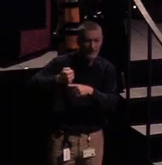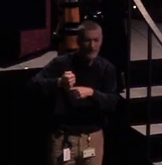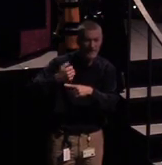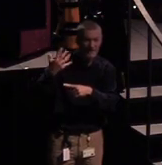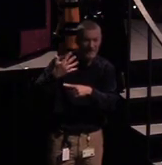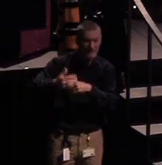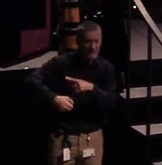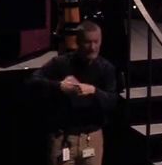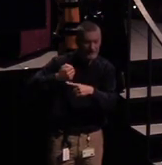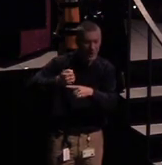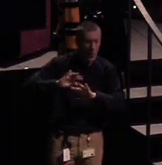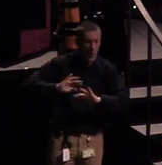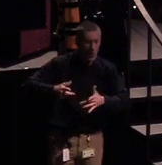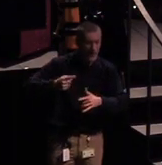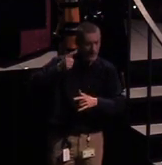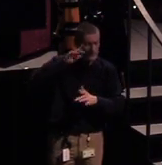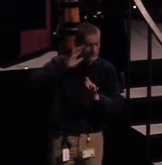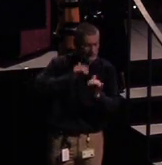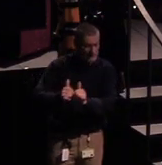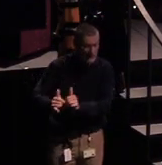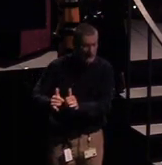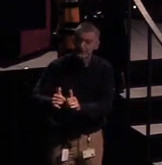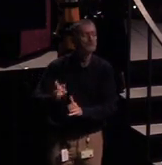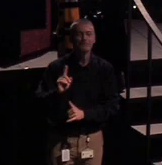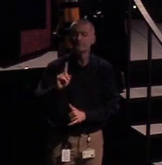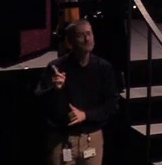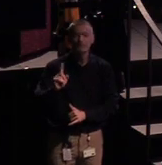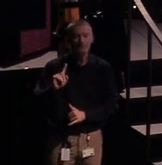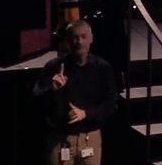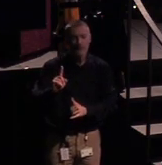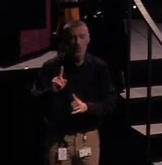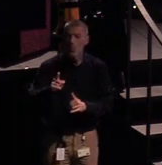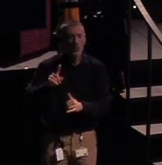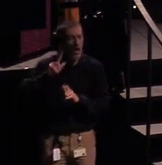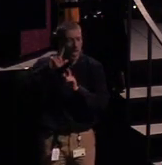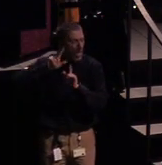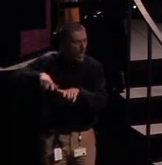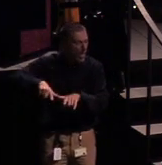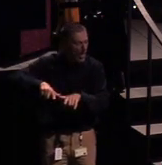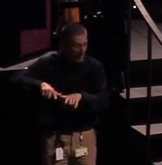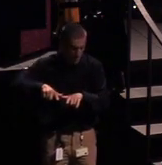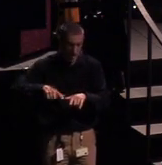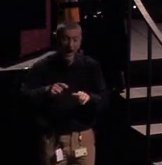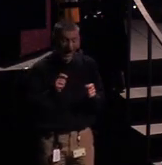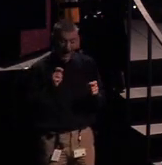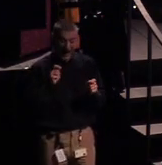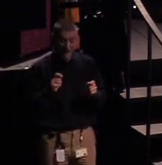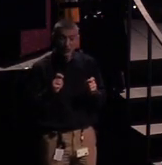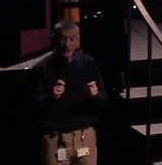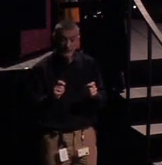biscuit I don't think so so it's important that we don't just and it's about that idea of adjustment we can adjust